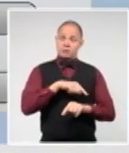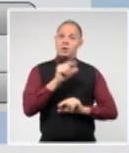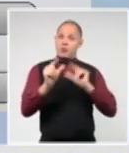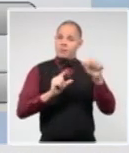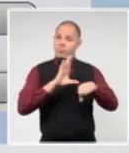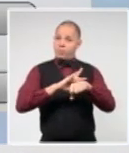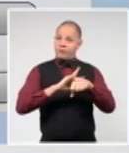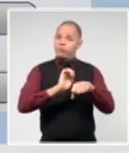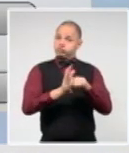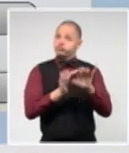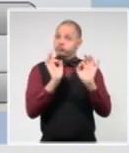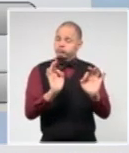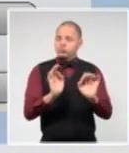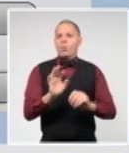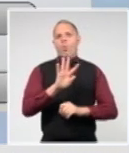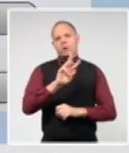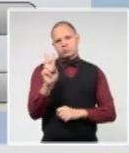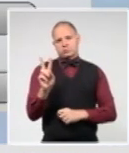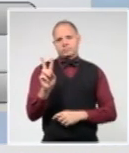Of the